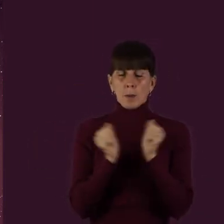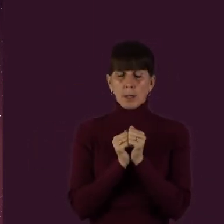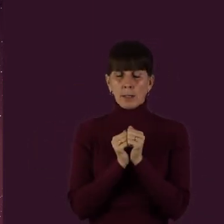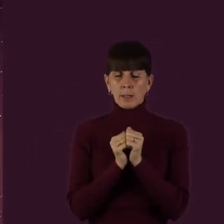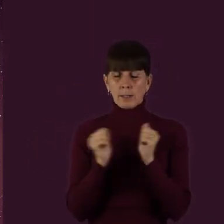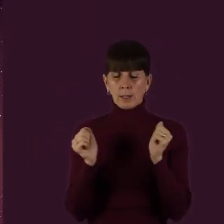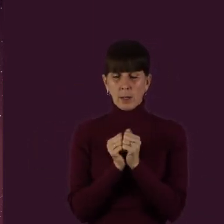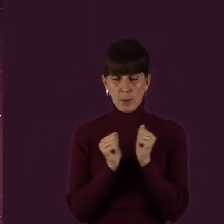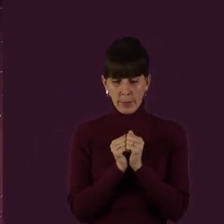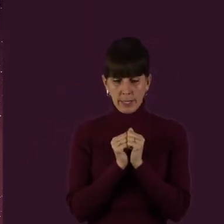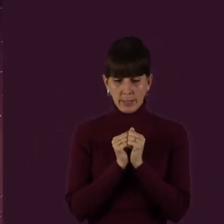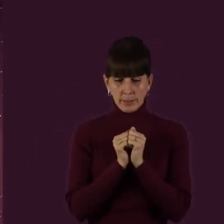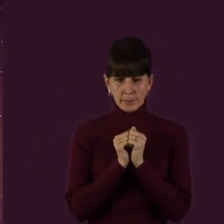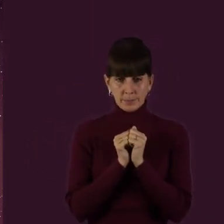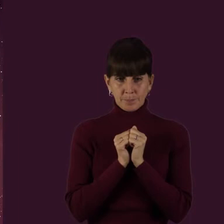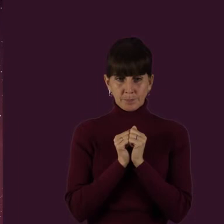Amen.